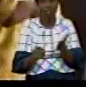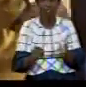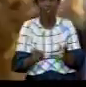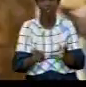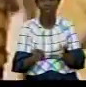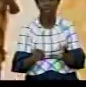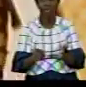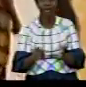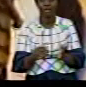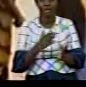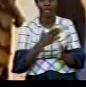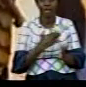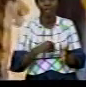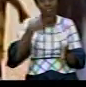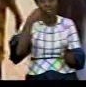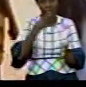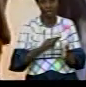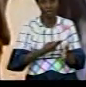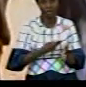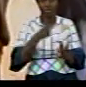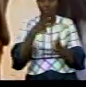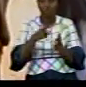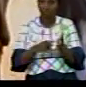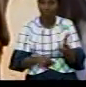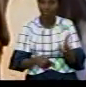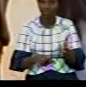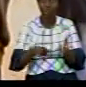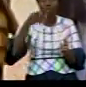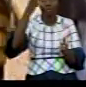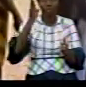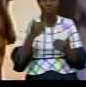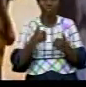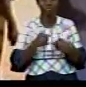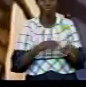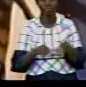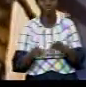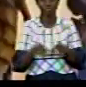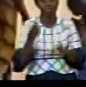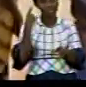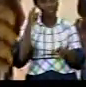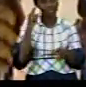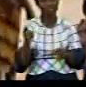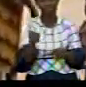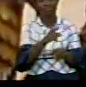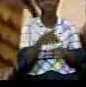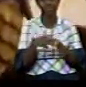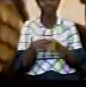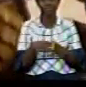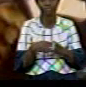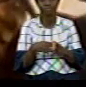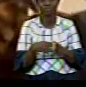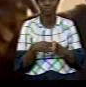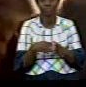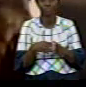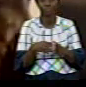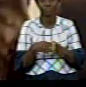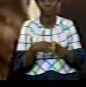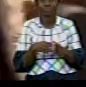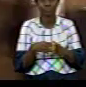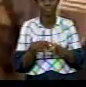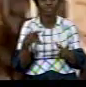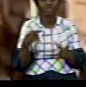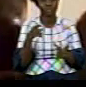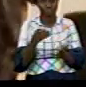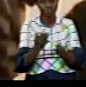section and tell us what you have gotten from god right now we want to share your